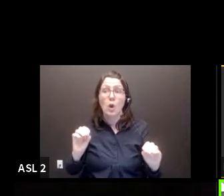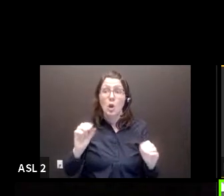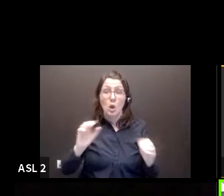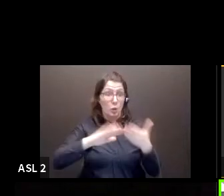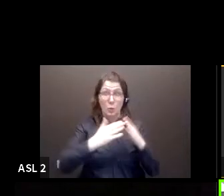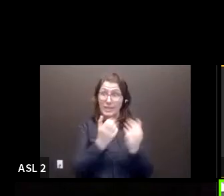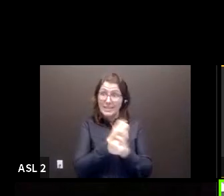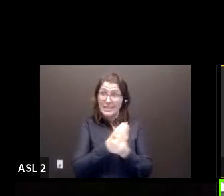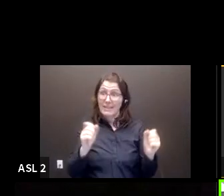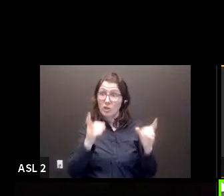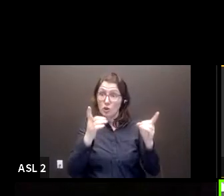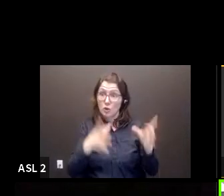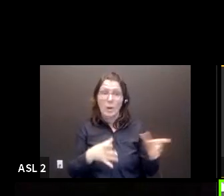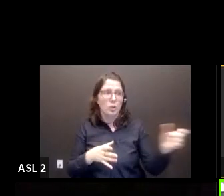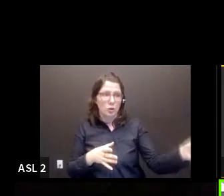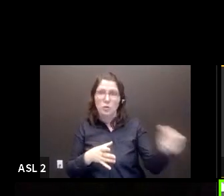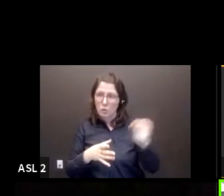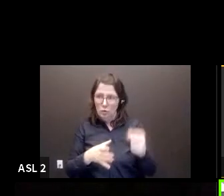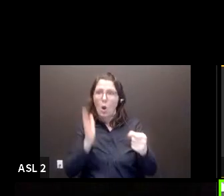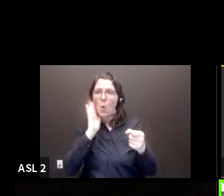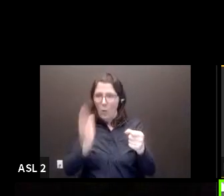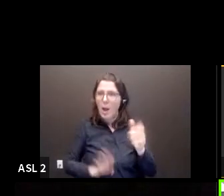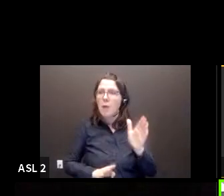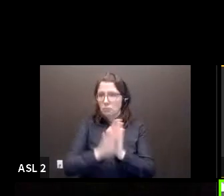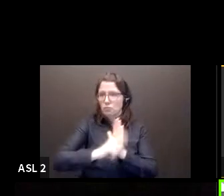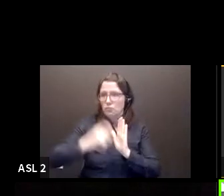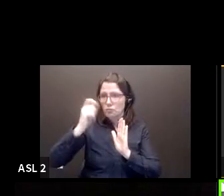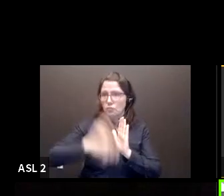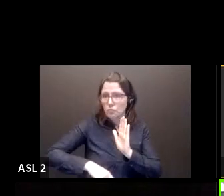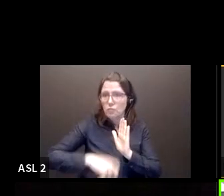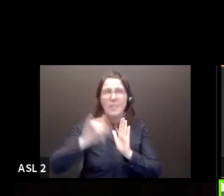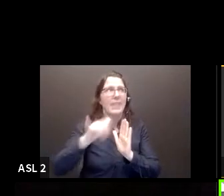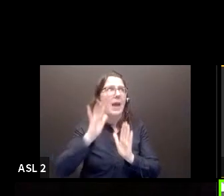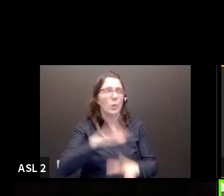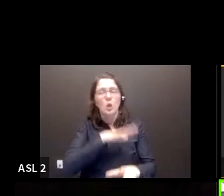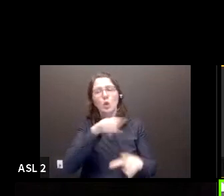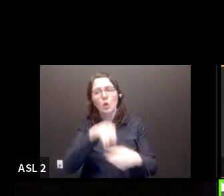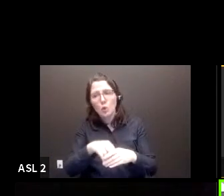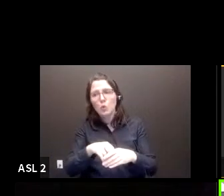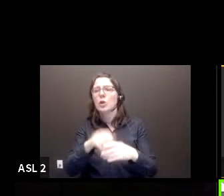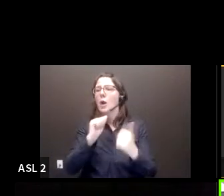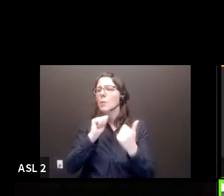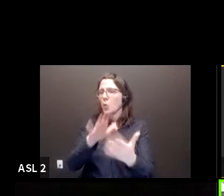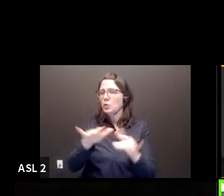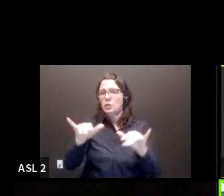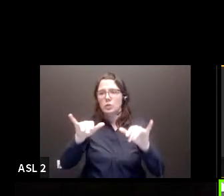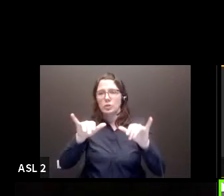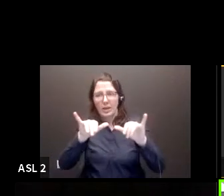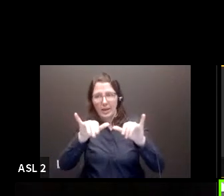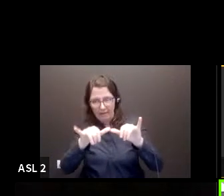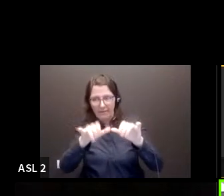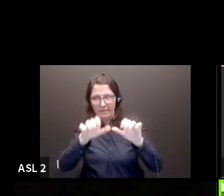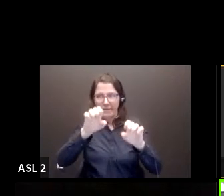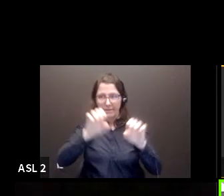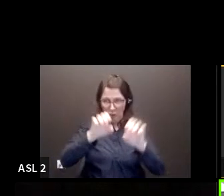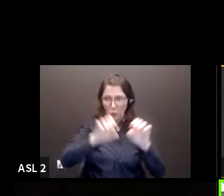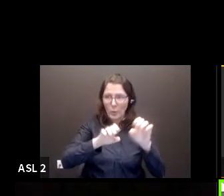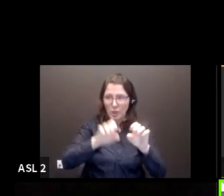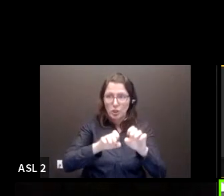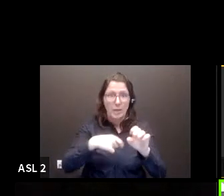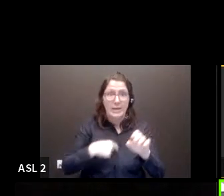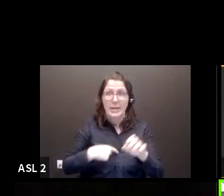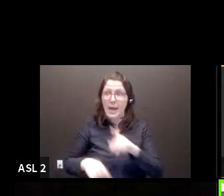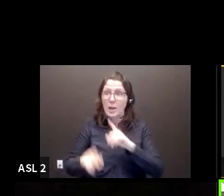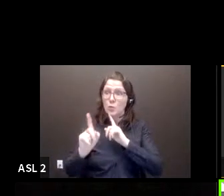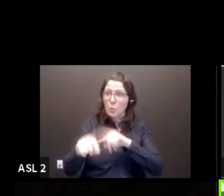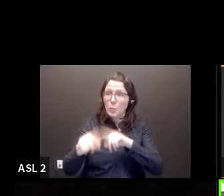the build out of our youth strategy that will include an evaluation strategy and that can be part of the ongoing requirements of reporting that this board has